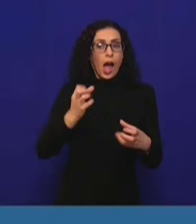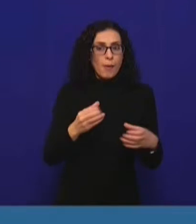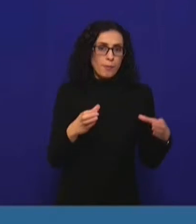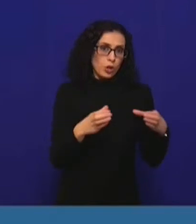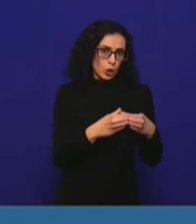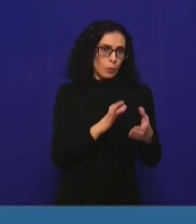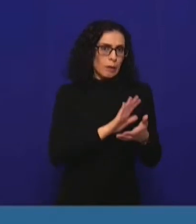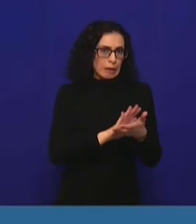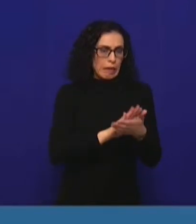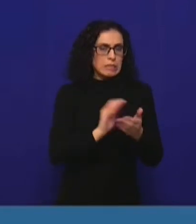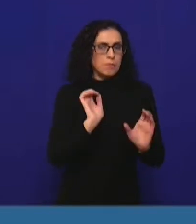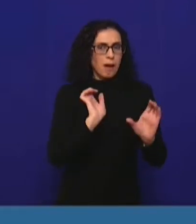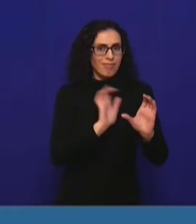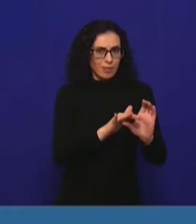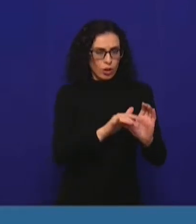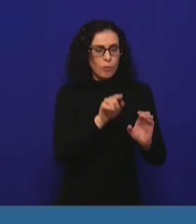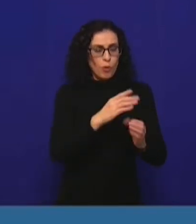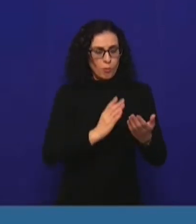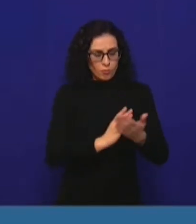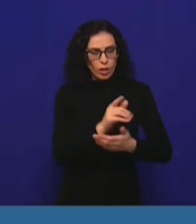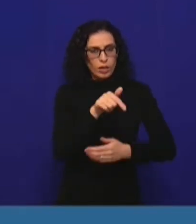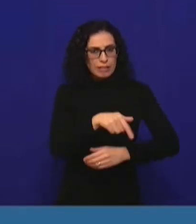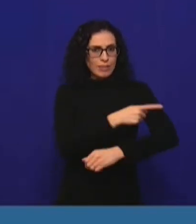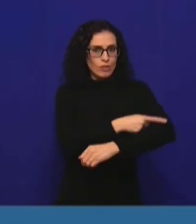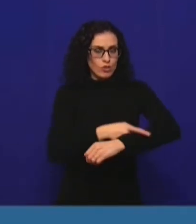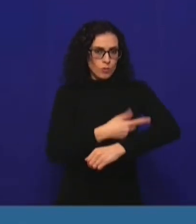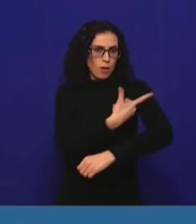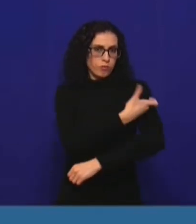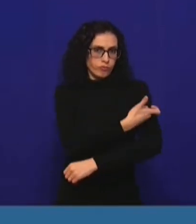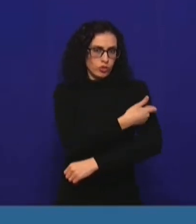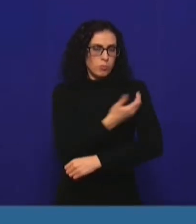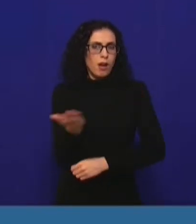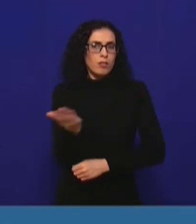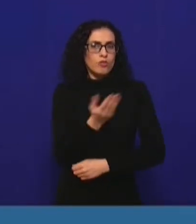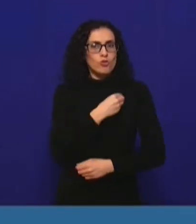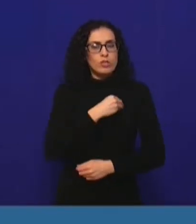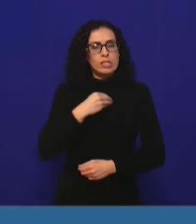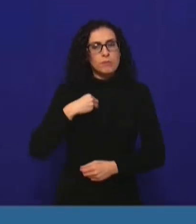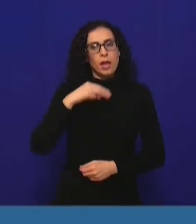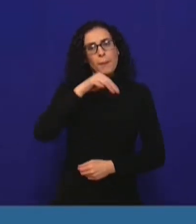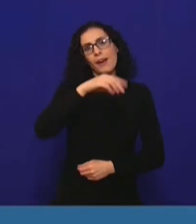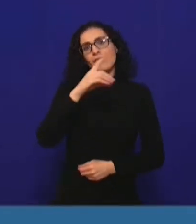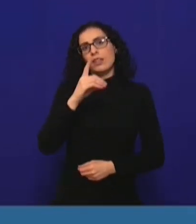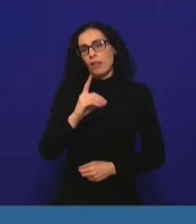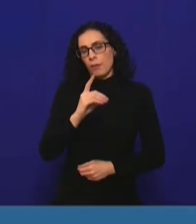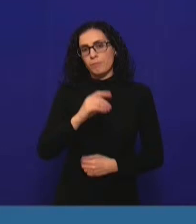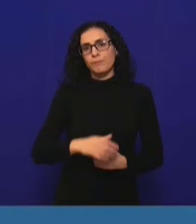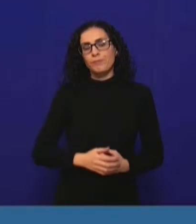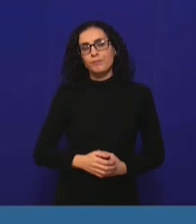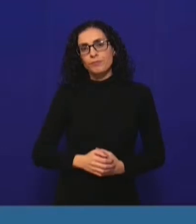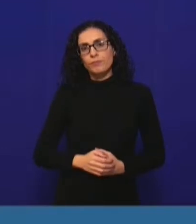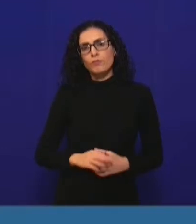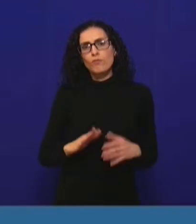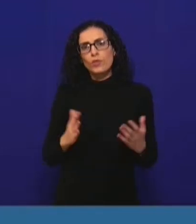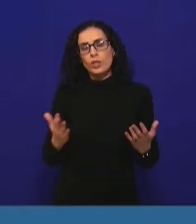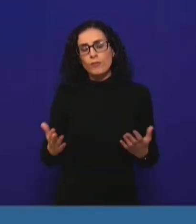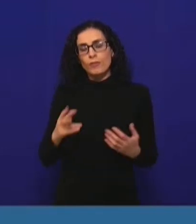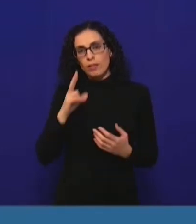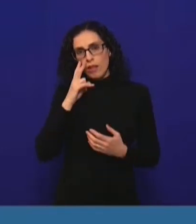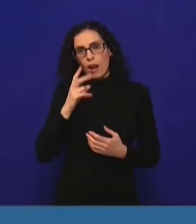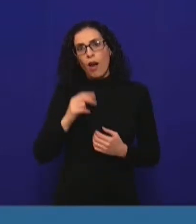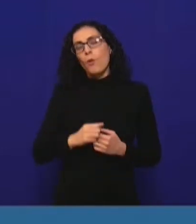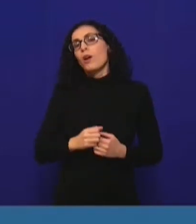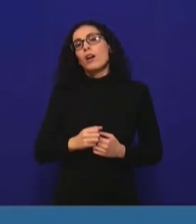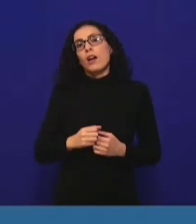u bdejna nlaqmu lil dan il-grupp minn din il-ġimgħa fl-isptar tagħna Mater Day. Allora bħalma rajtu aħna dejjem bażajna